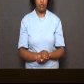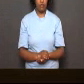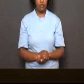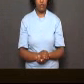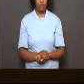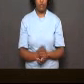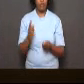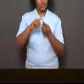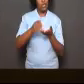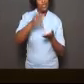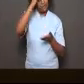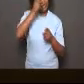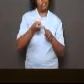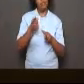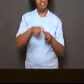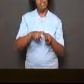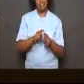let's get back to our lesson.